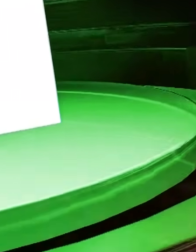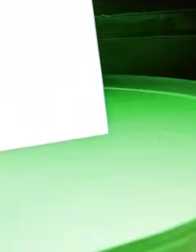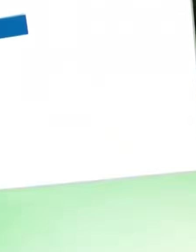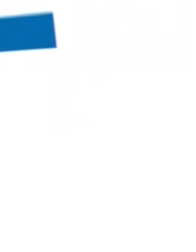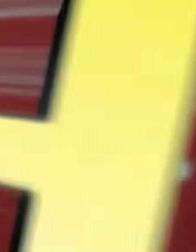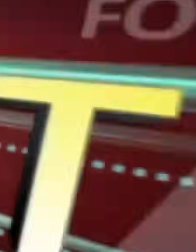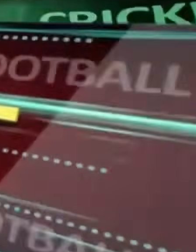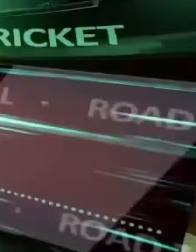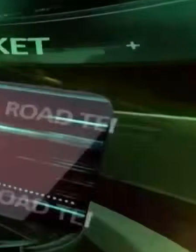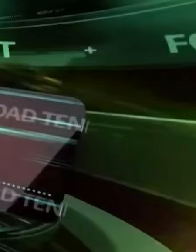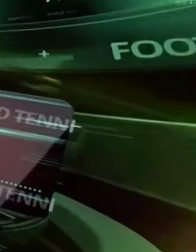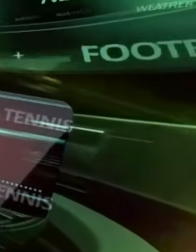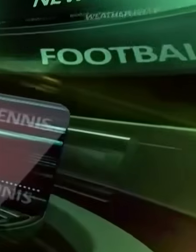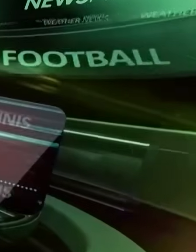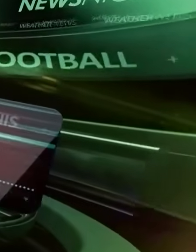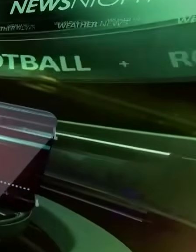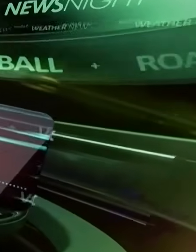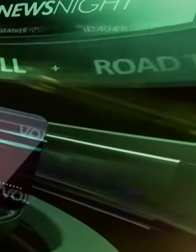XL.